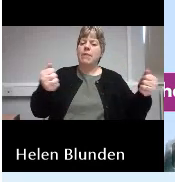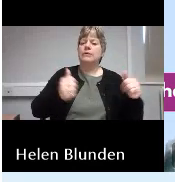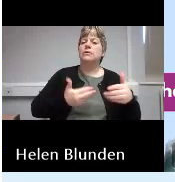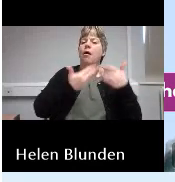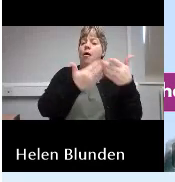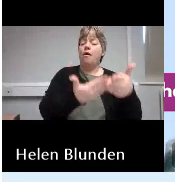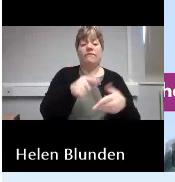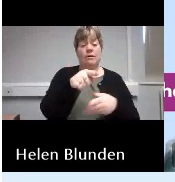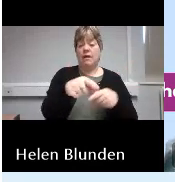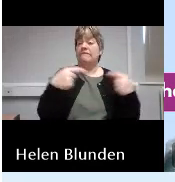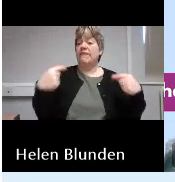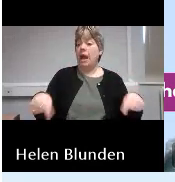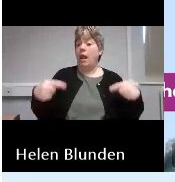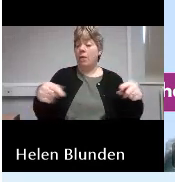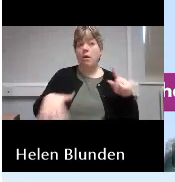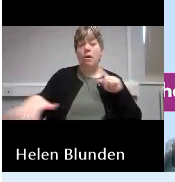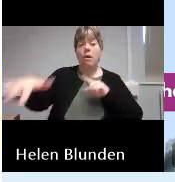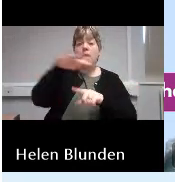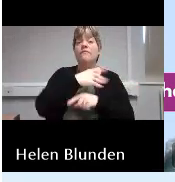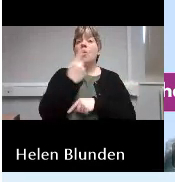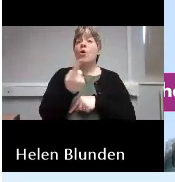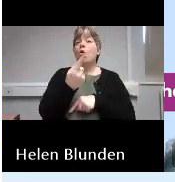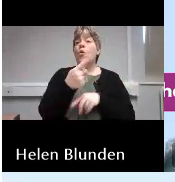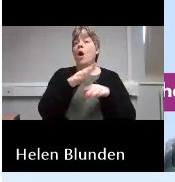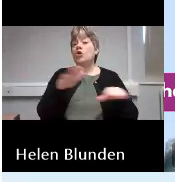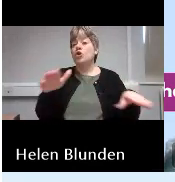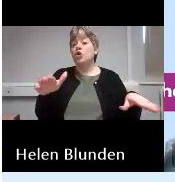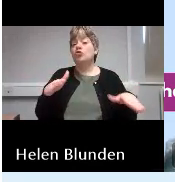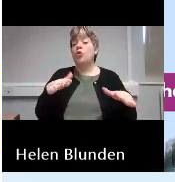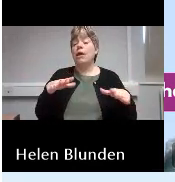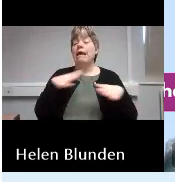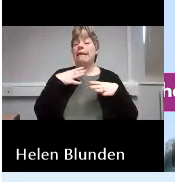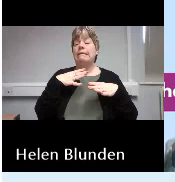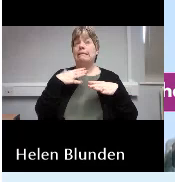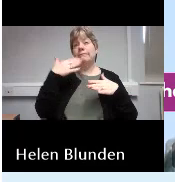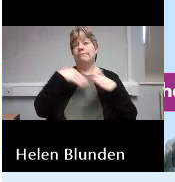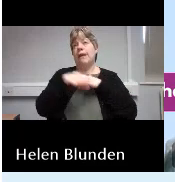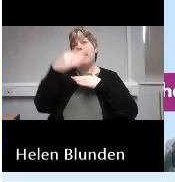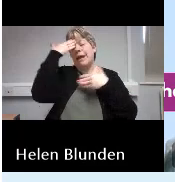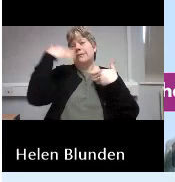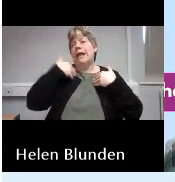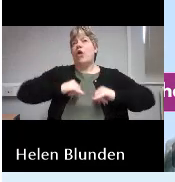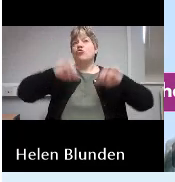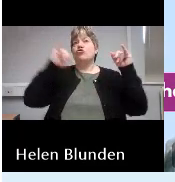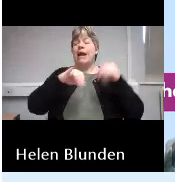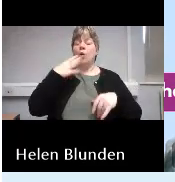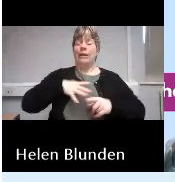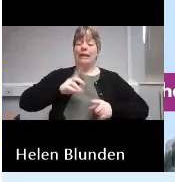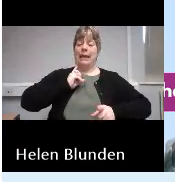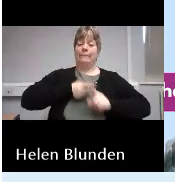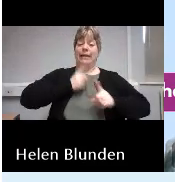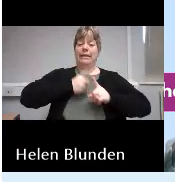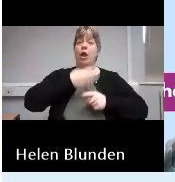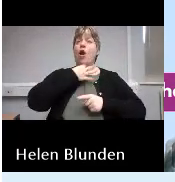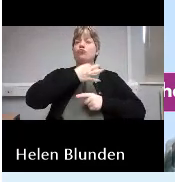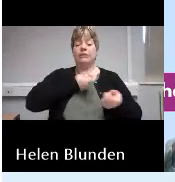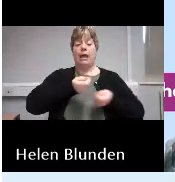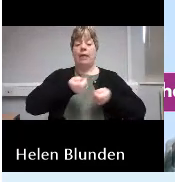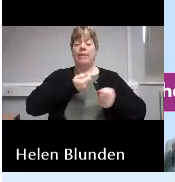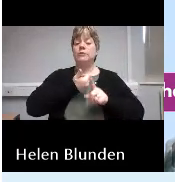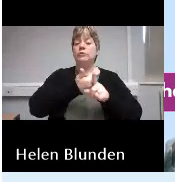is available for those children who are in mental health crisis, who require an immediate risk management support